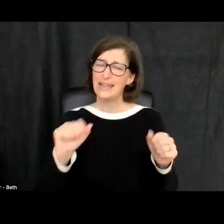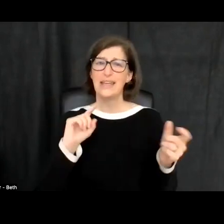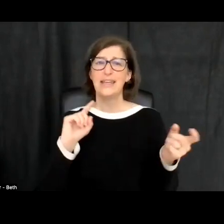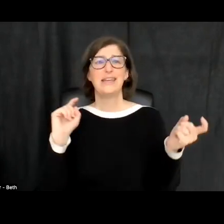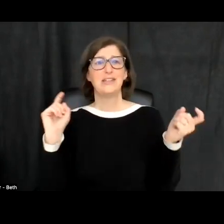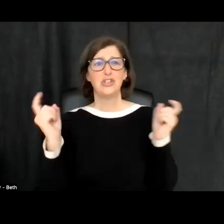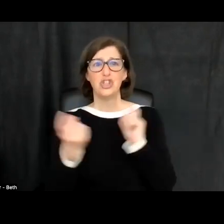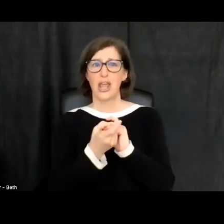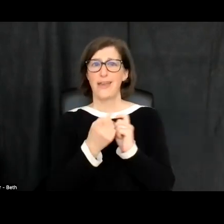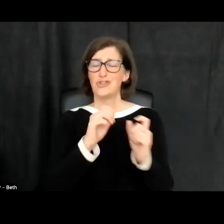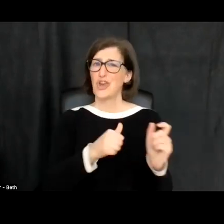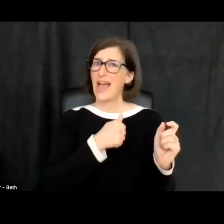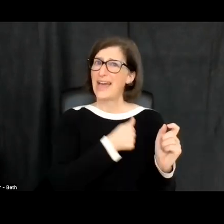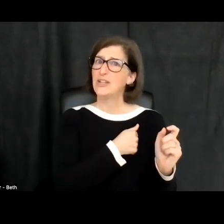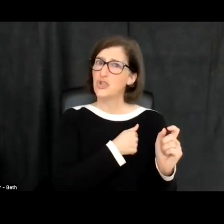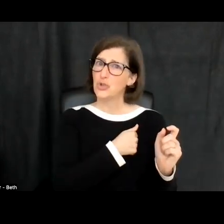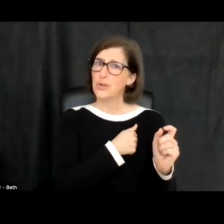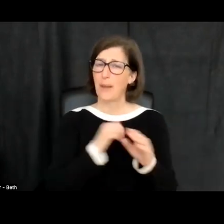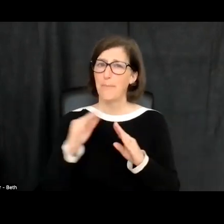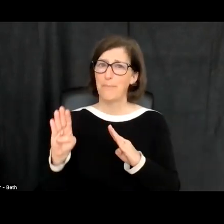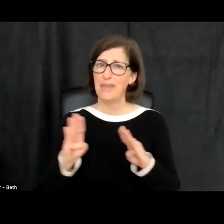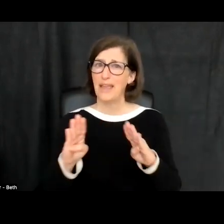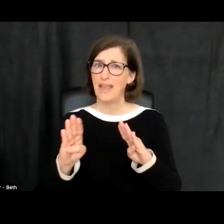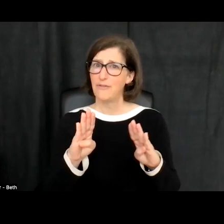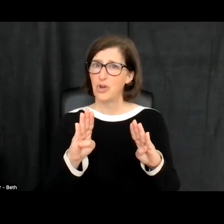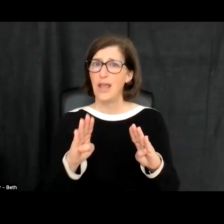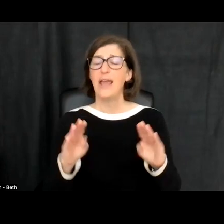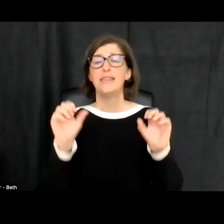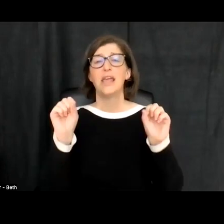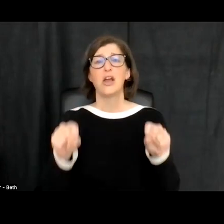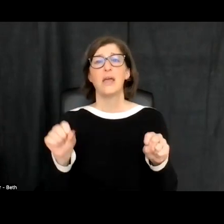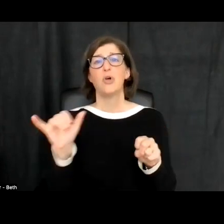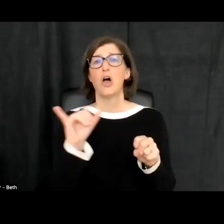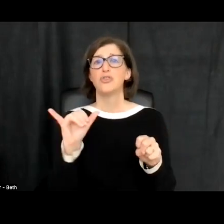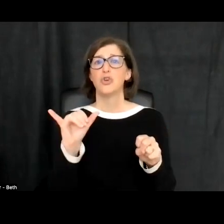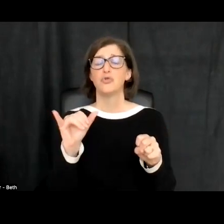of their attitudes and behaviors, and they are able also to enable